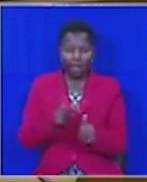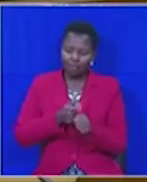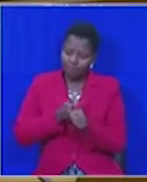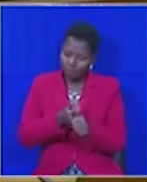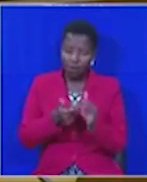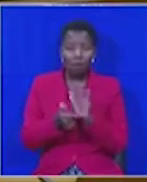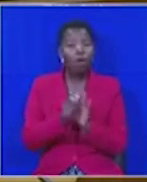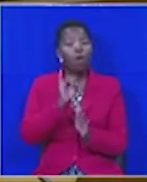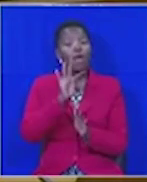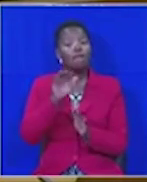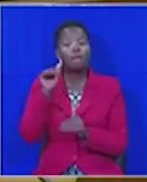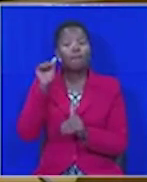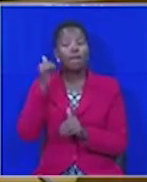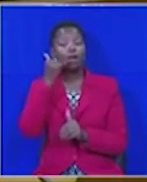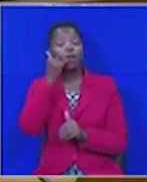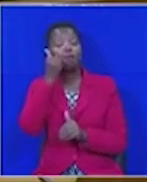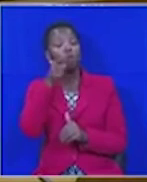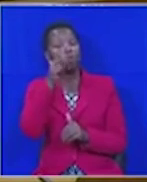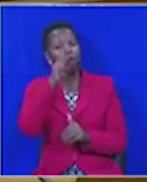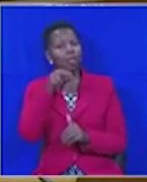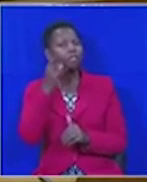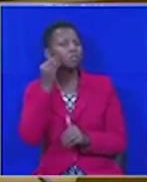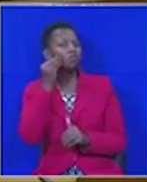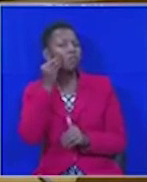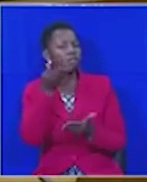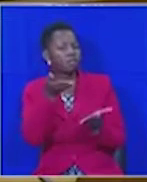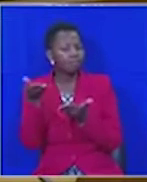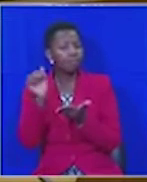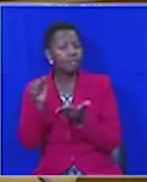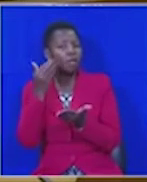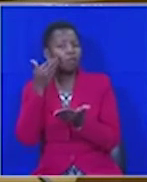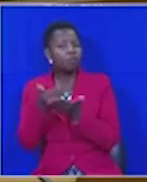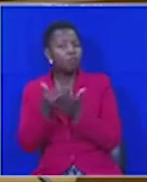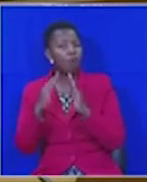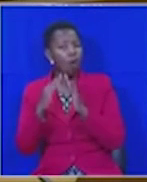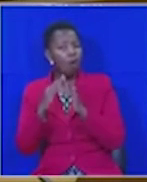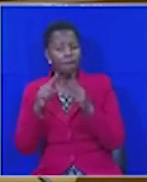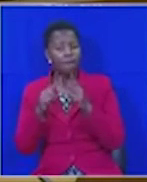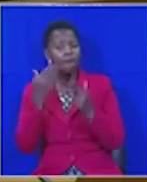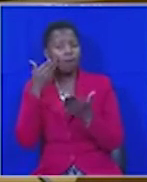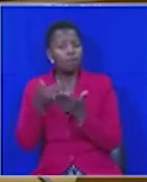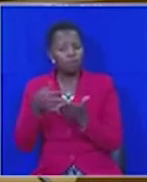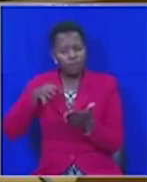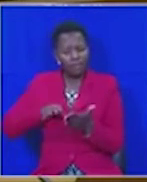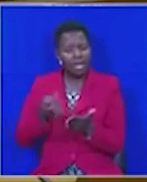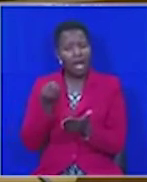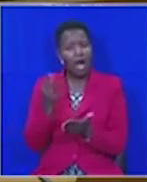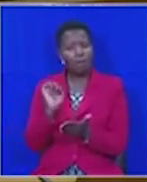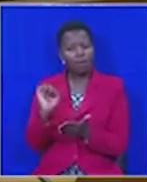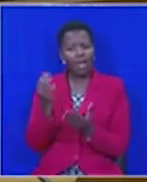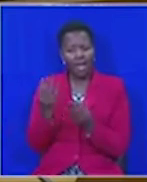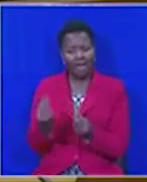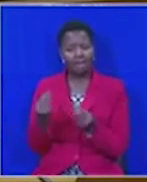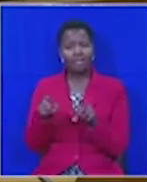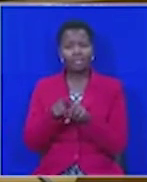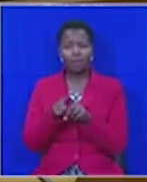by banks and other legitimate institutions to provide the proof of address and when asked questions relating to beneficial